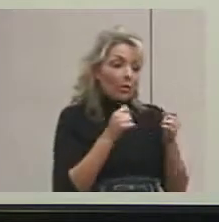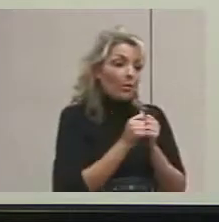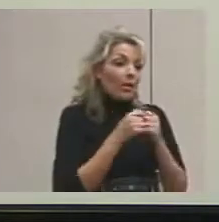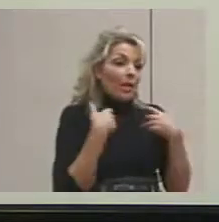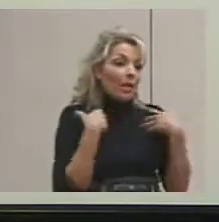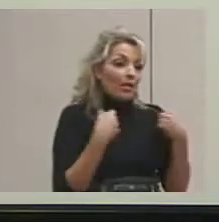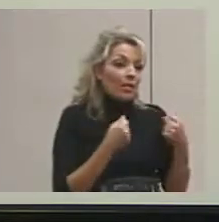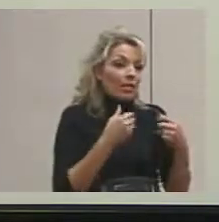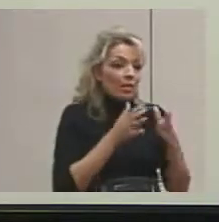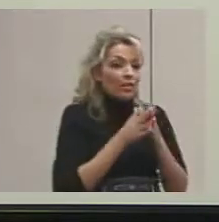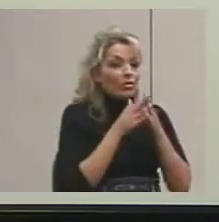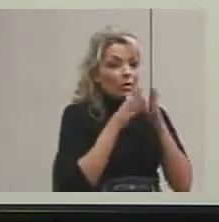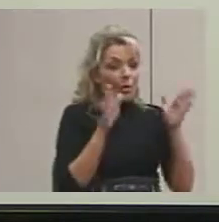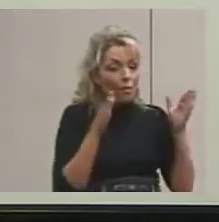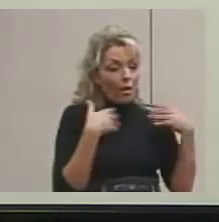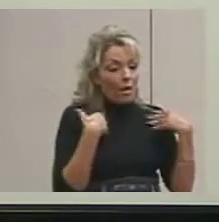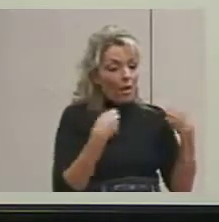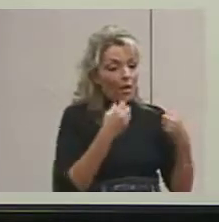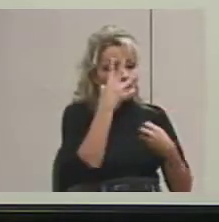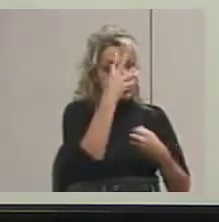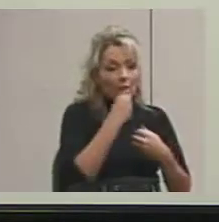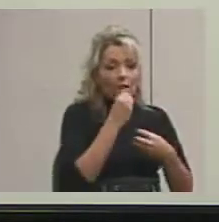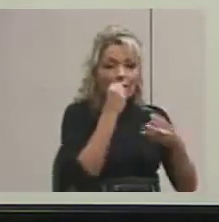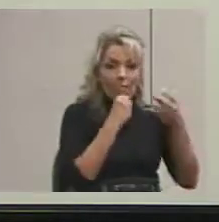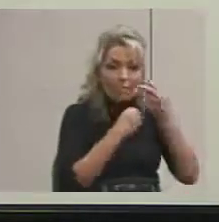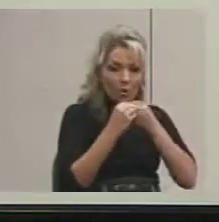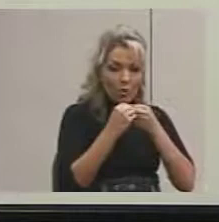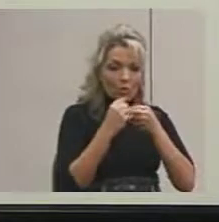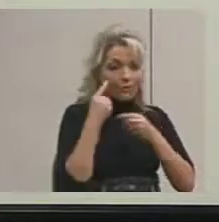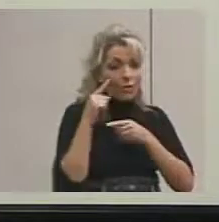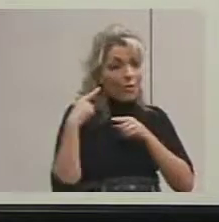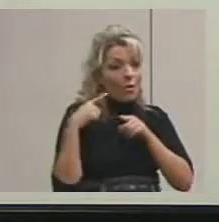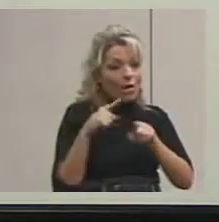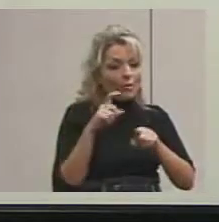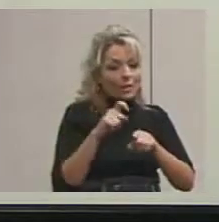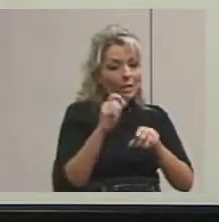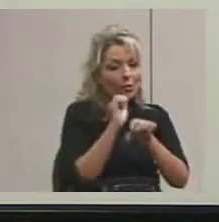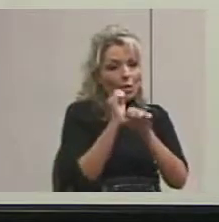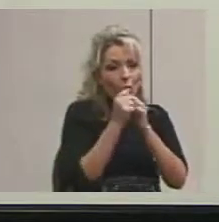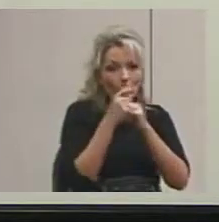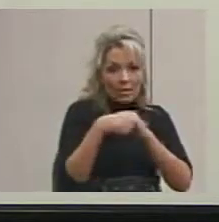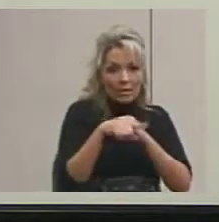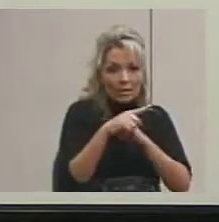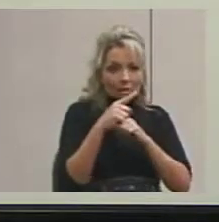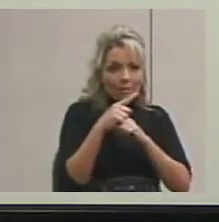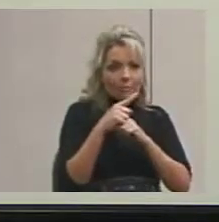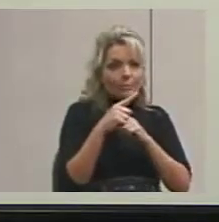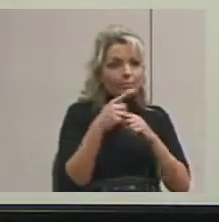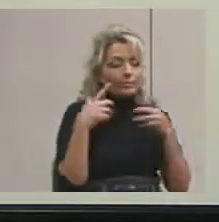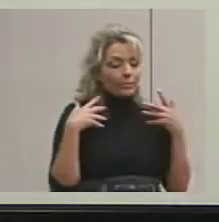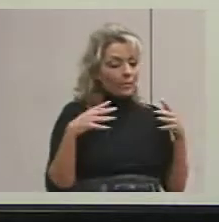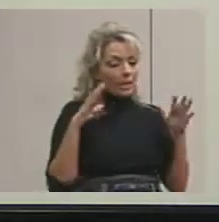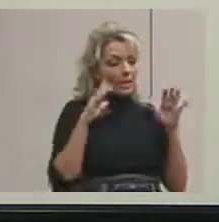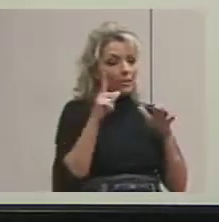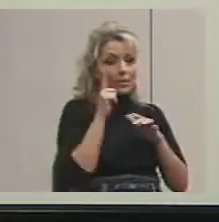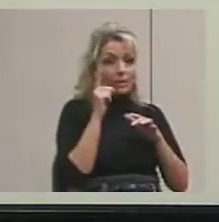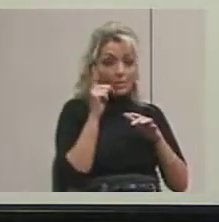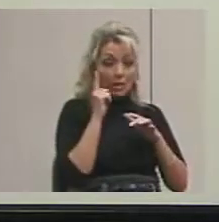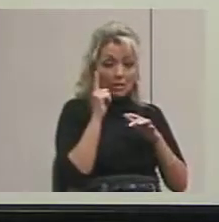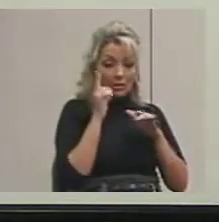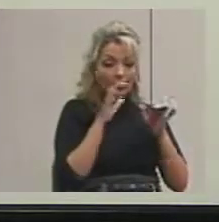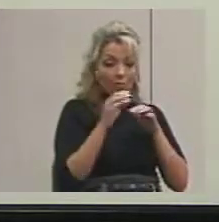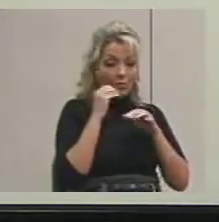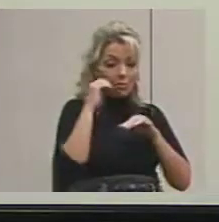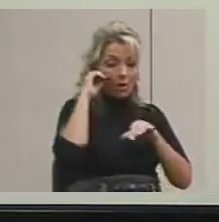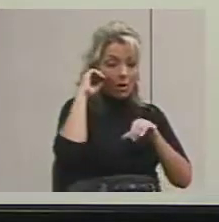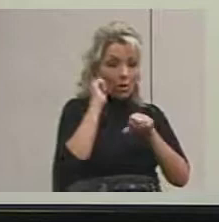food, and we said, for a while we've got to deal with those kinds of things in the morning. He gives up lunch to come in and do homework instead of eating, which we've